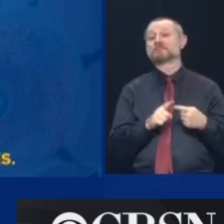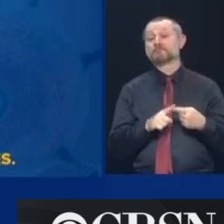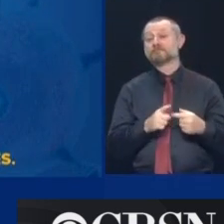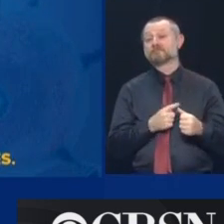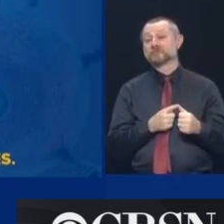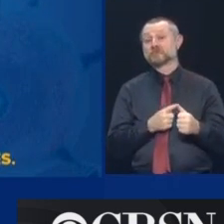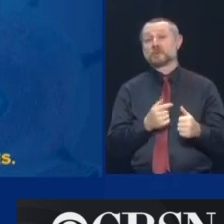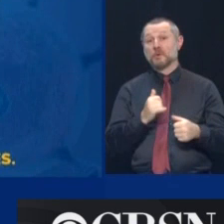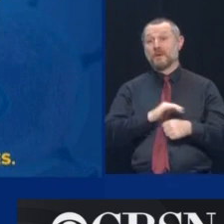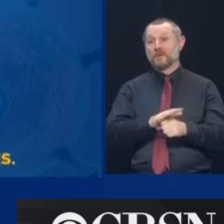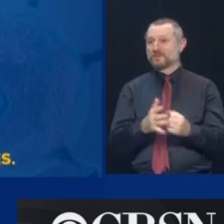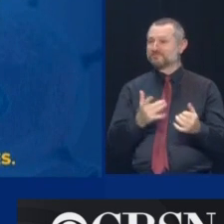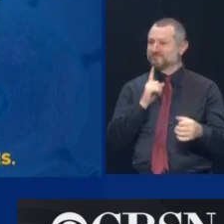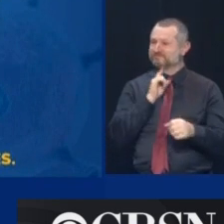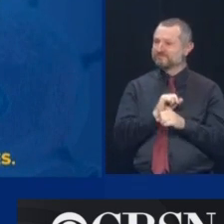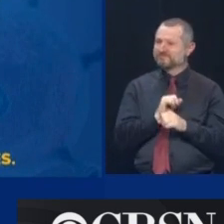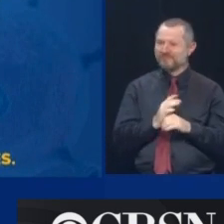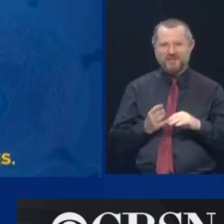on the increase.